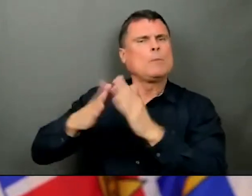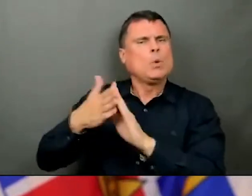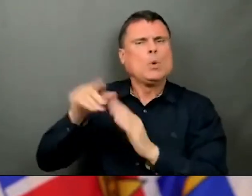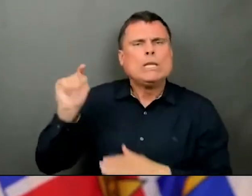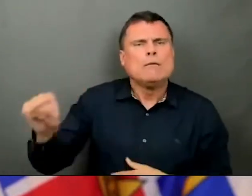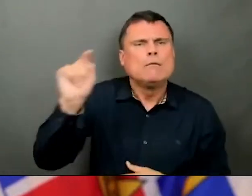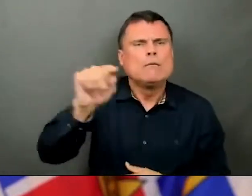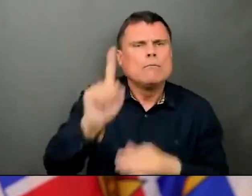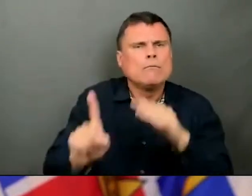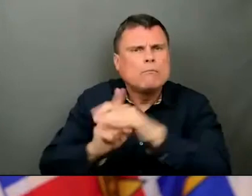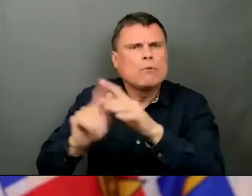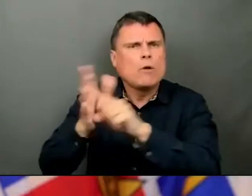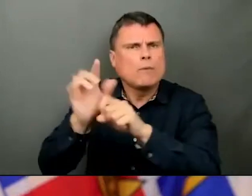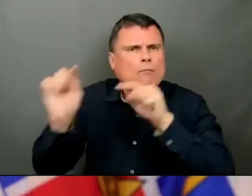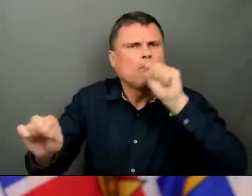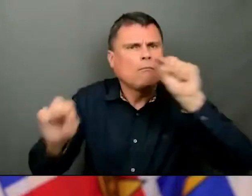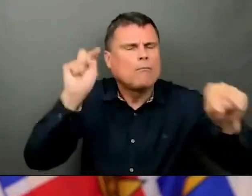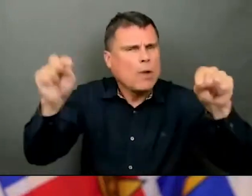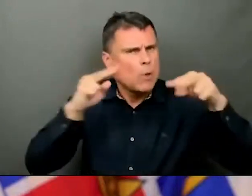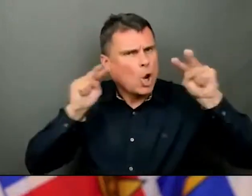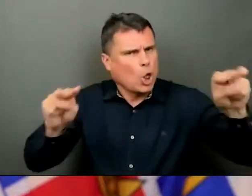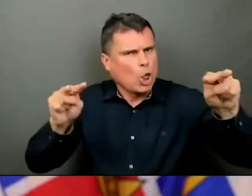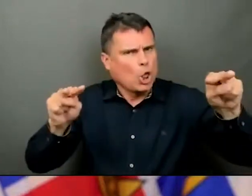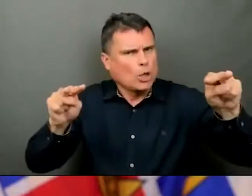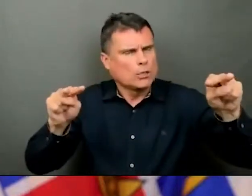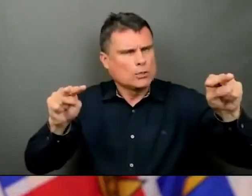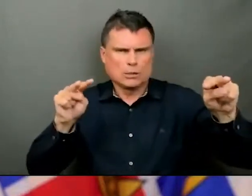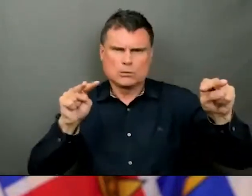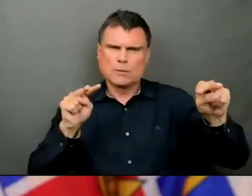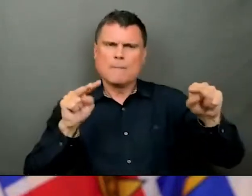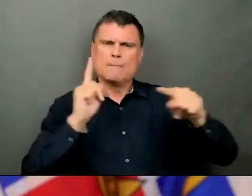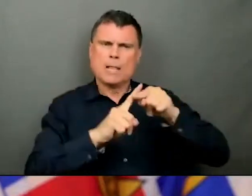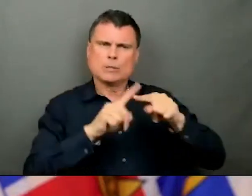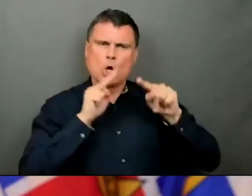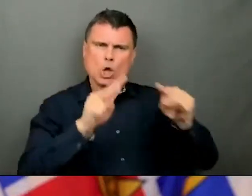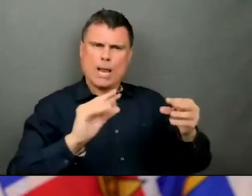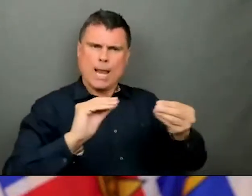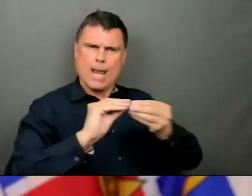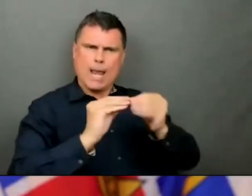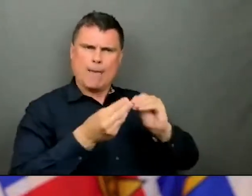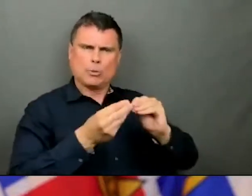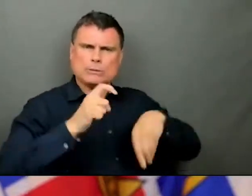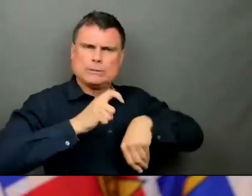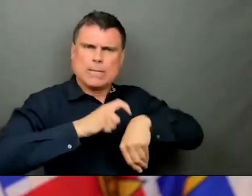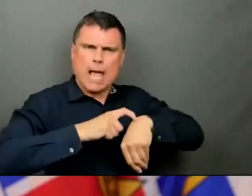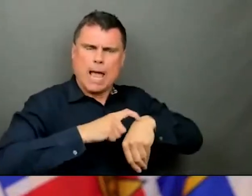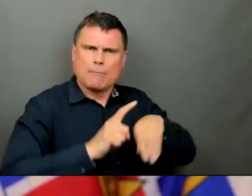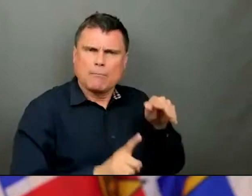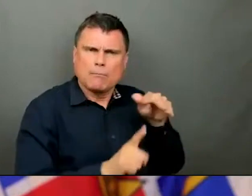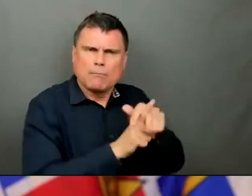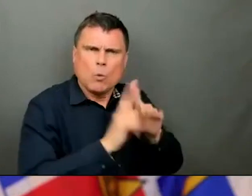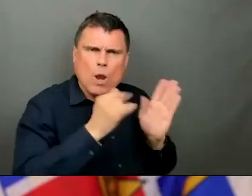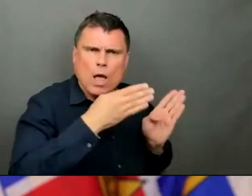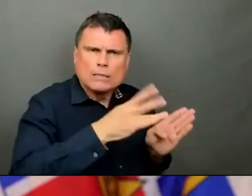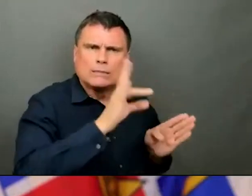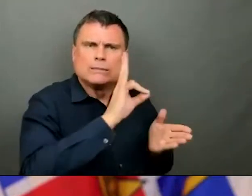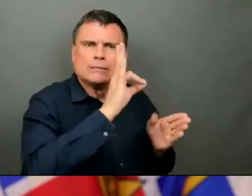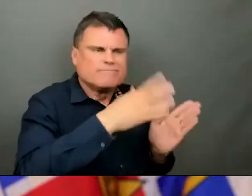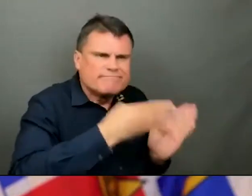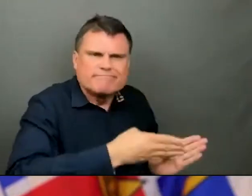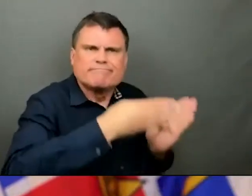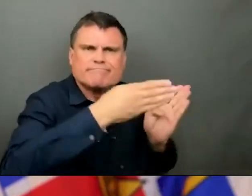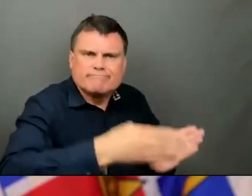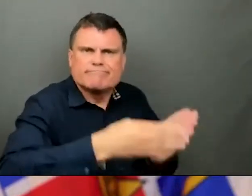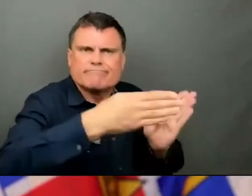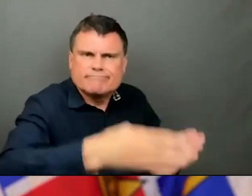but really it's how do we look at the numbers over time, what's happening in our communities. So those are going to be some of the factors that we